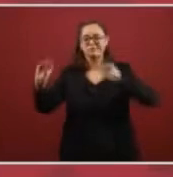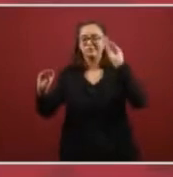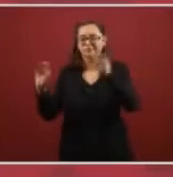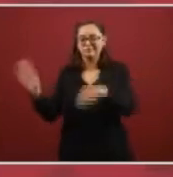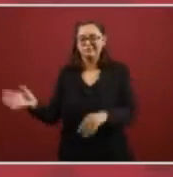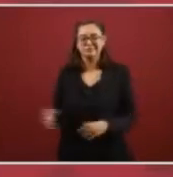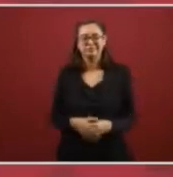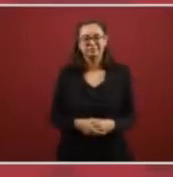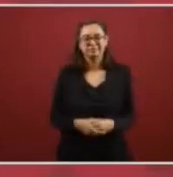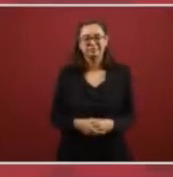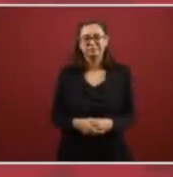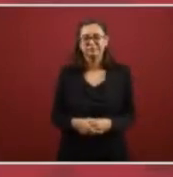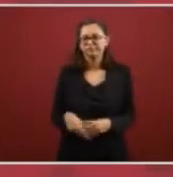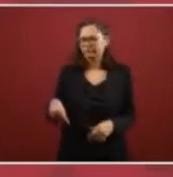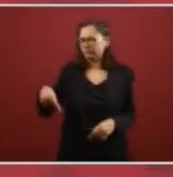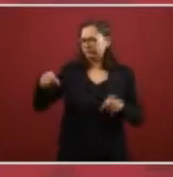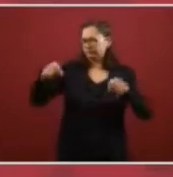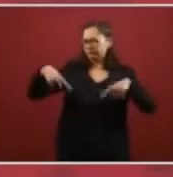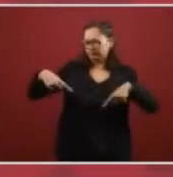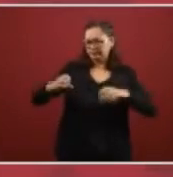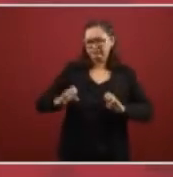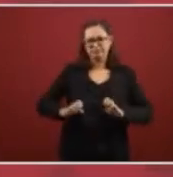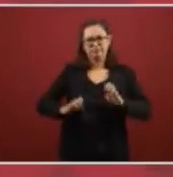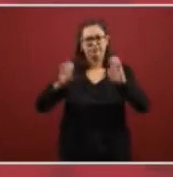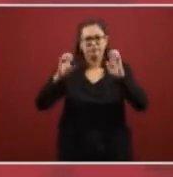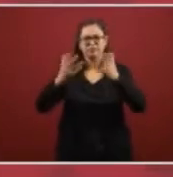that they constructed.